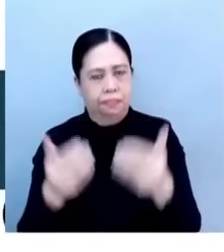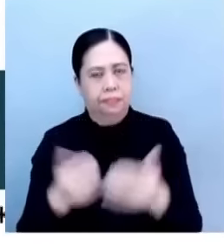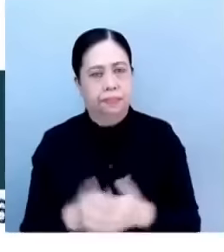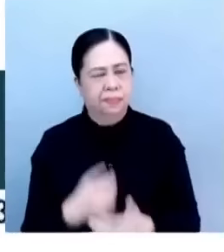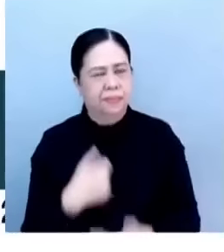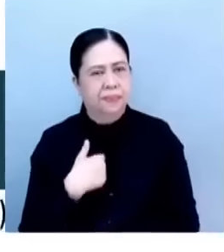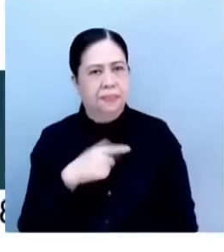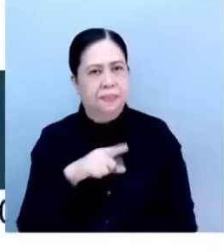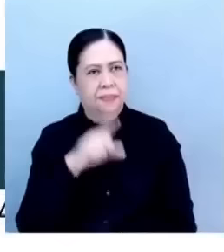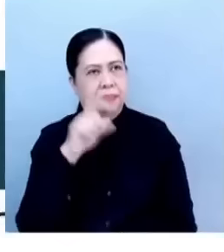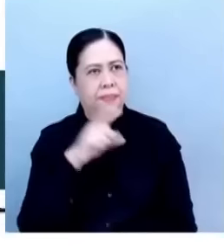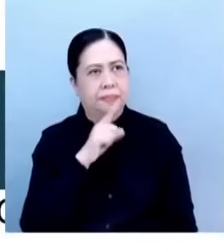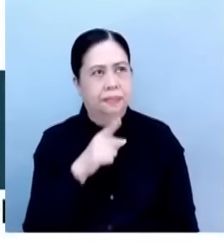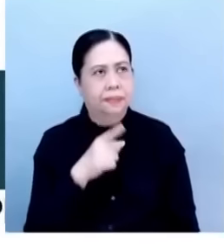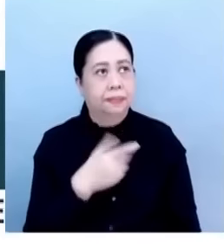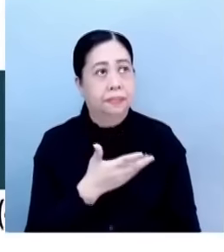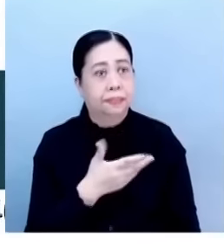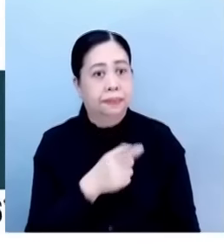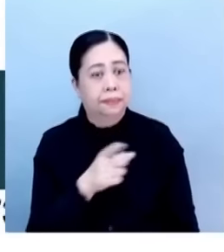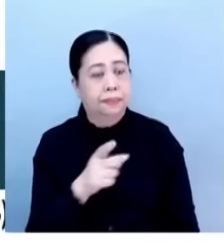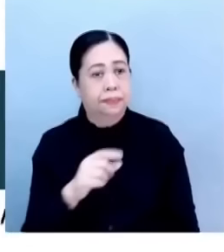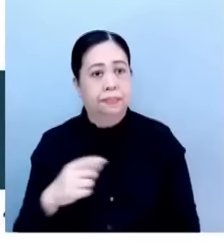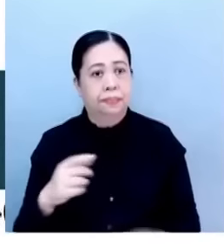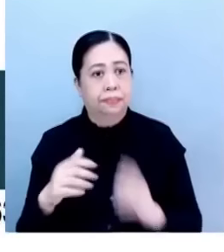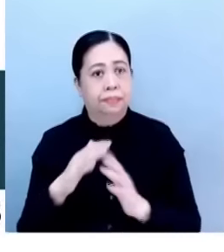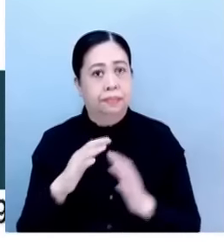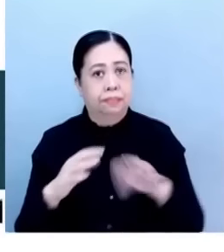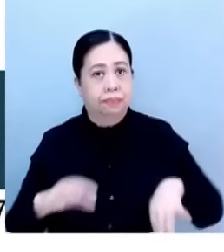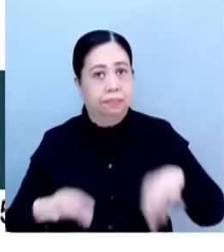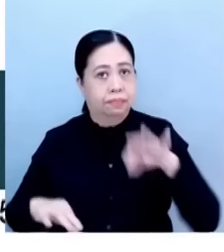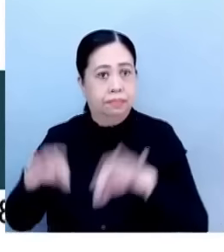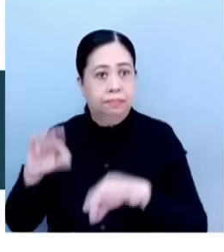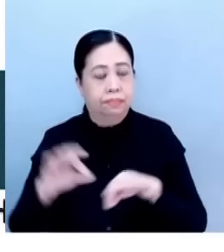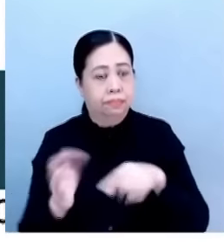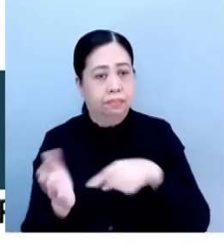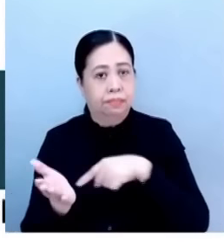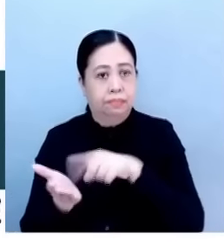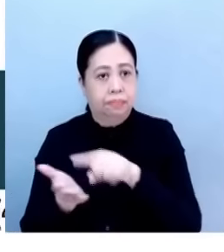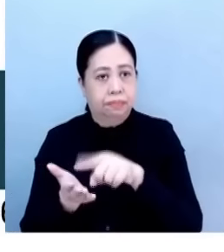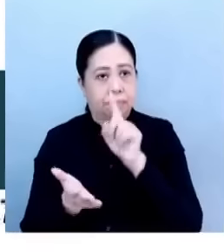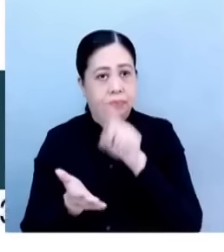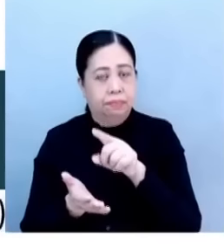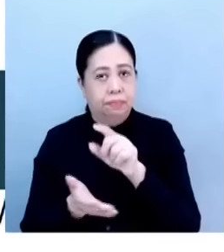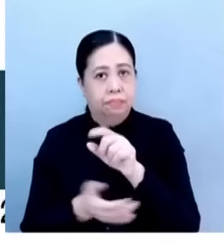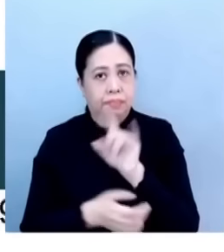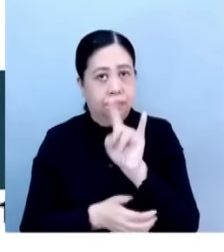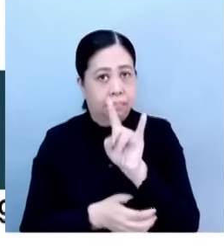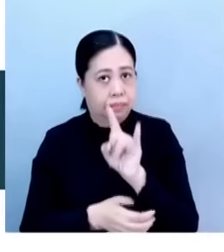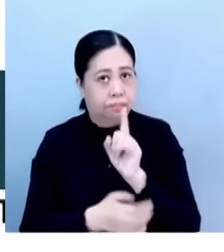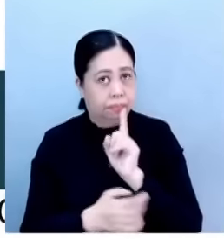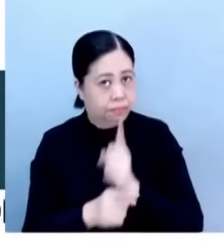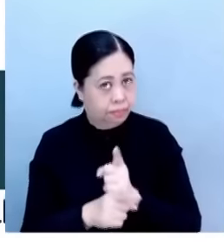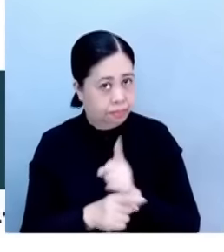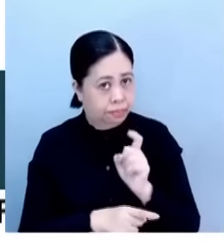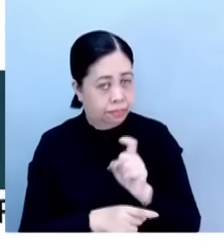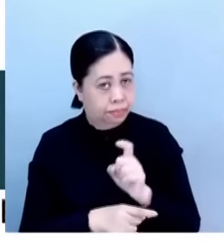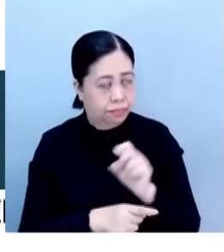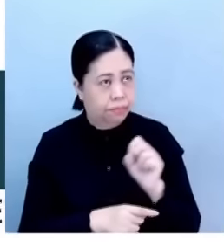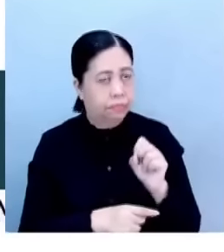It is reported that your clients pitched in to pay for the ad. Is that true? Yeah, that's